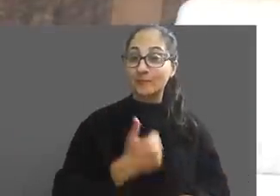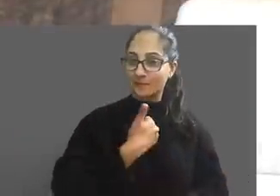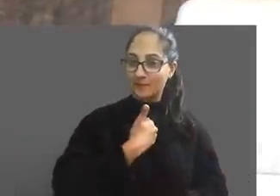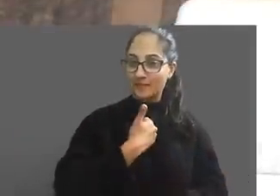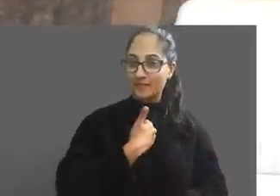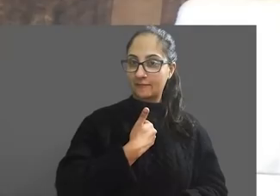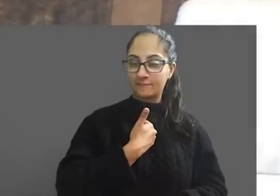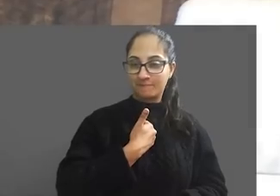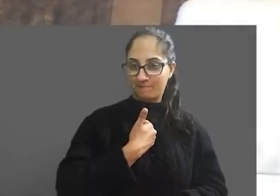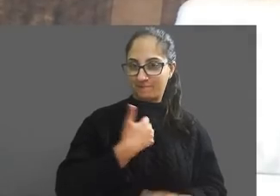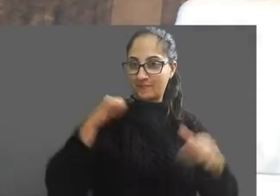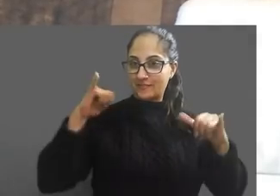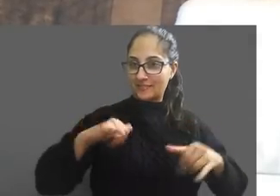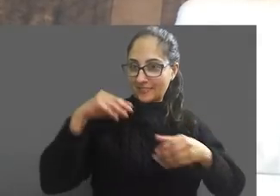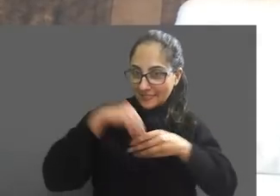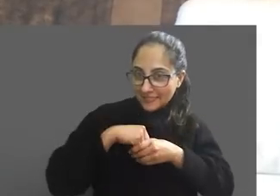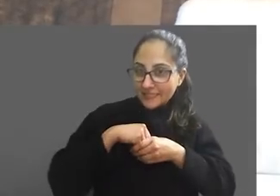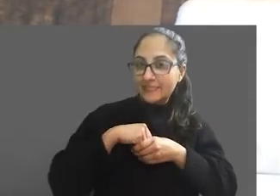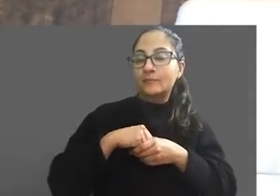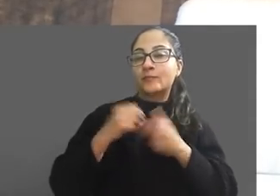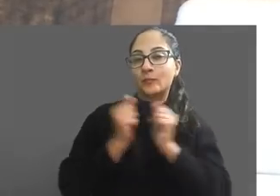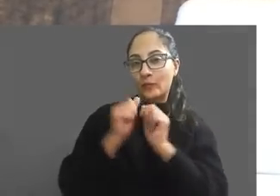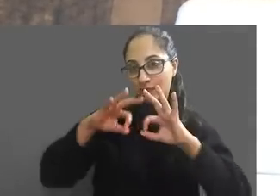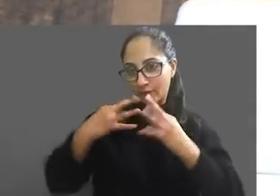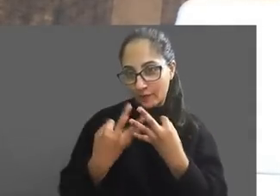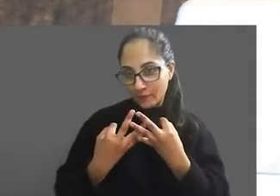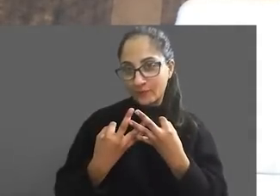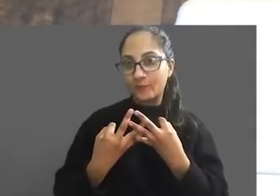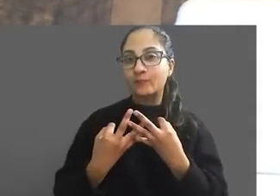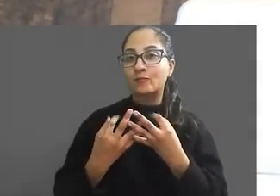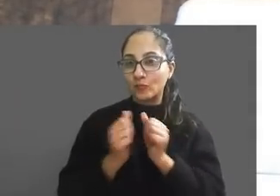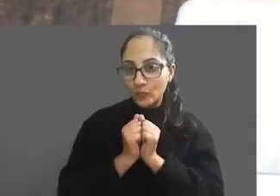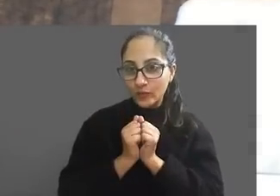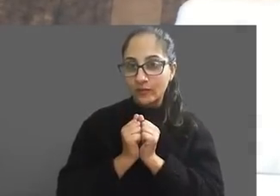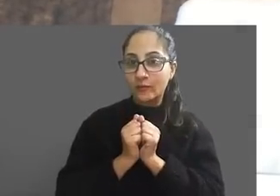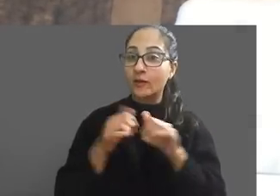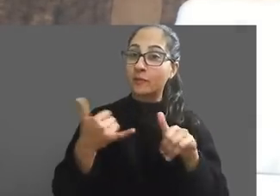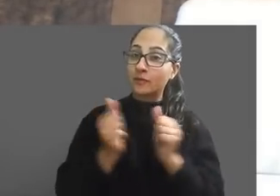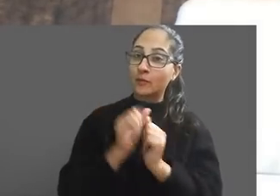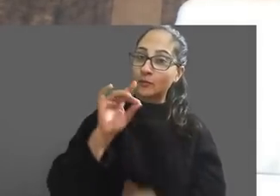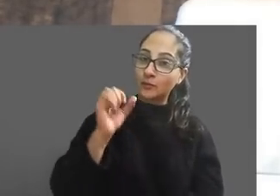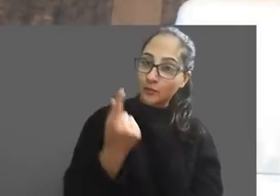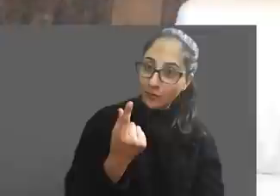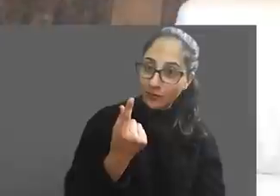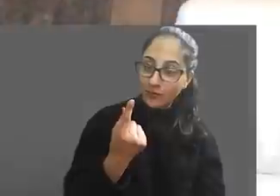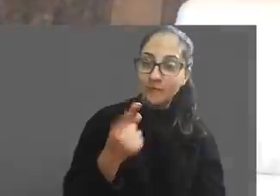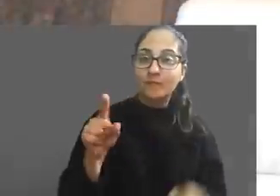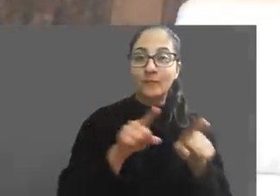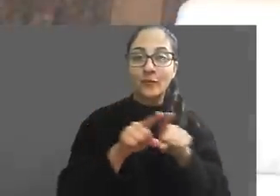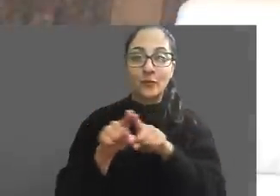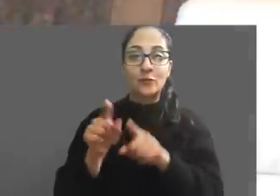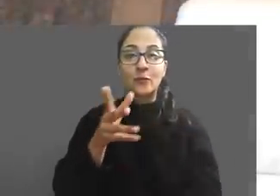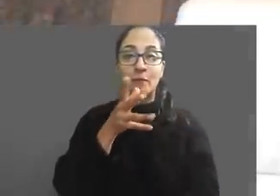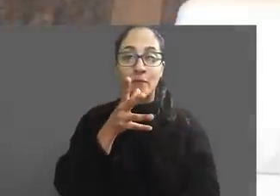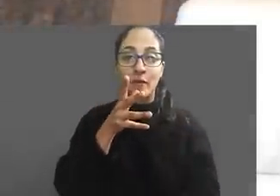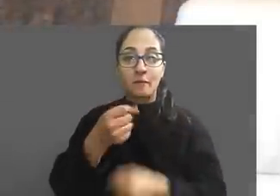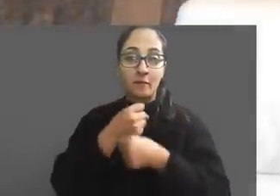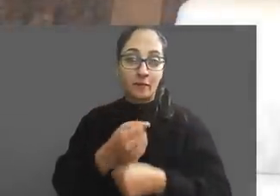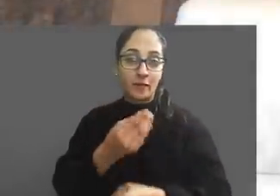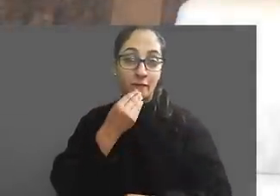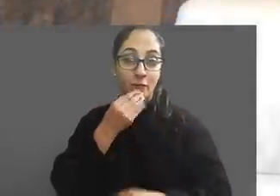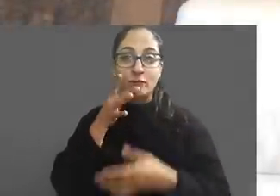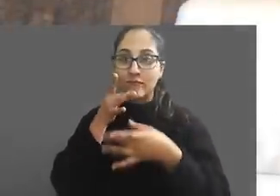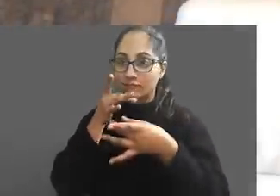snow. I, on the other hand, decided to stay with my family indoors, play with my puppies, and of course ate a lot of my